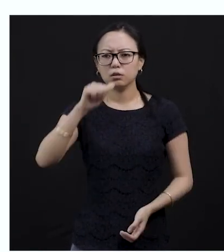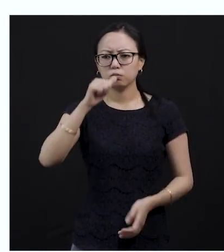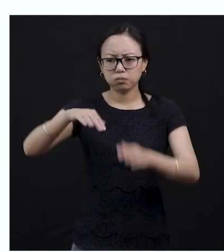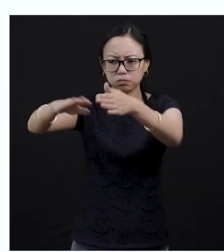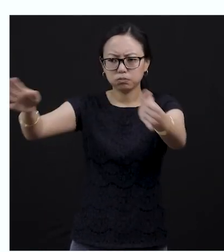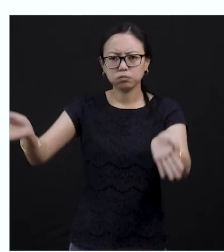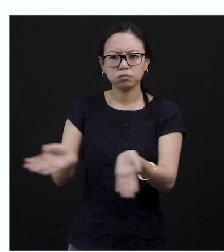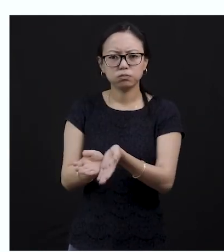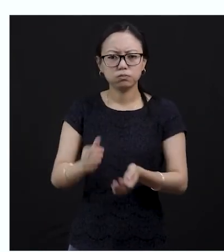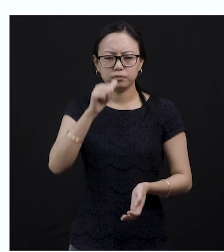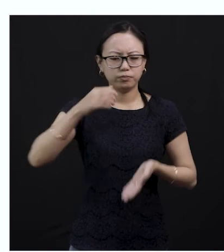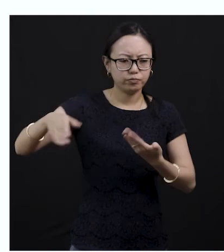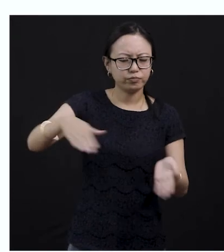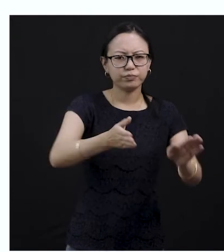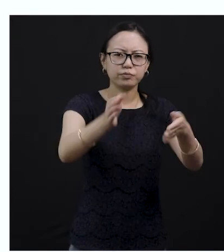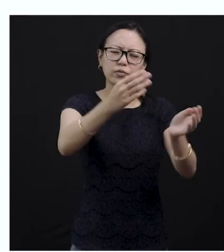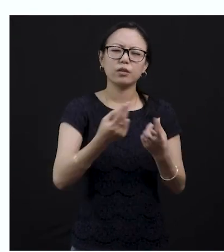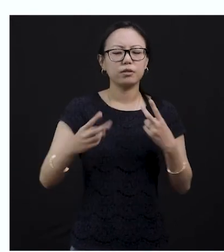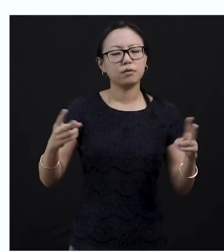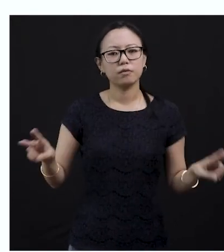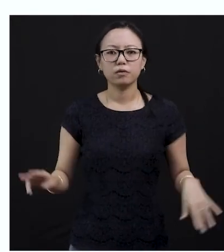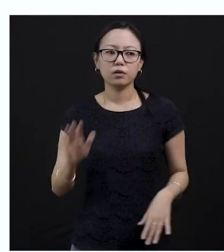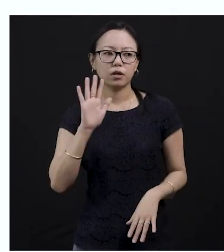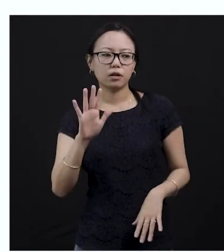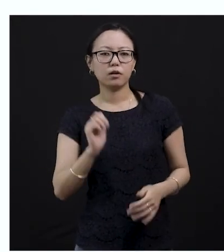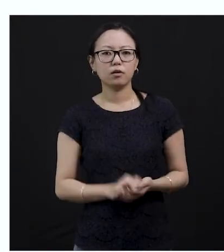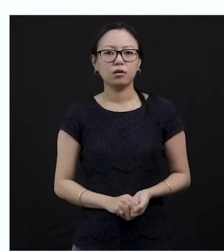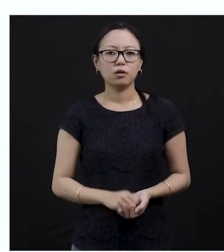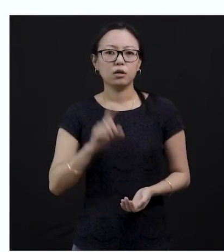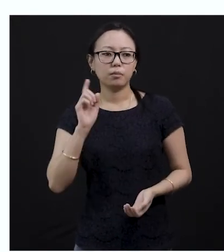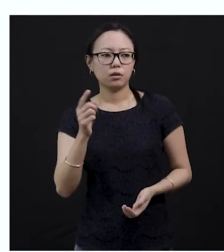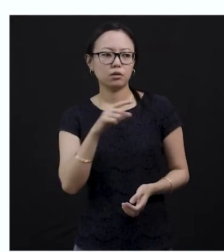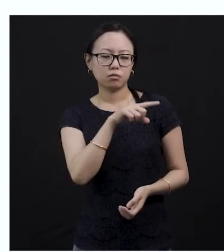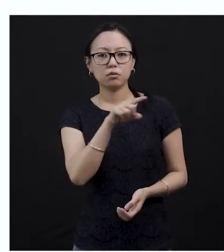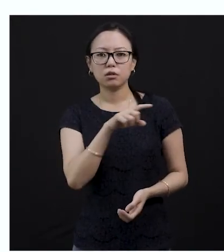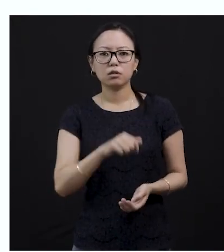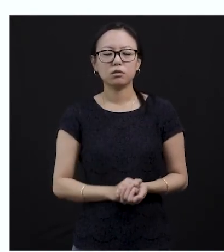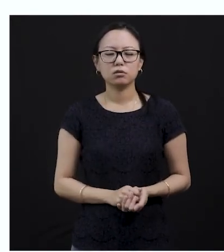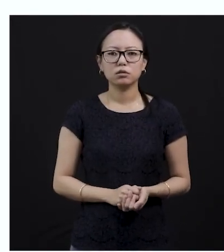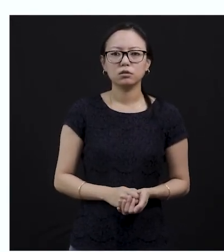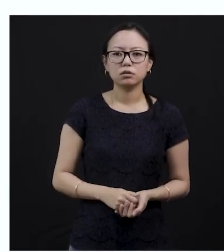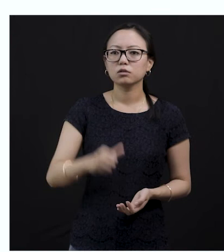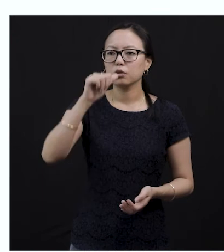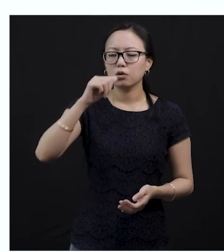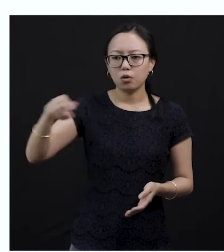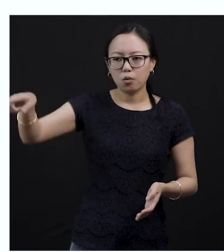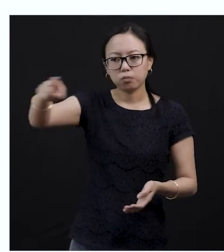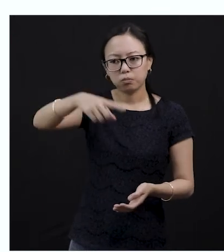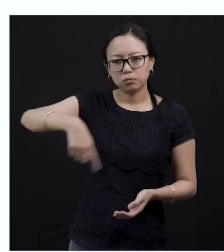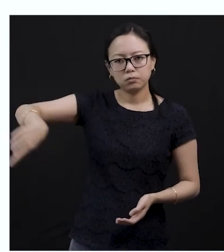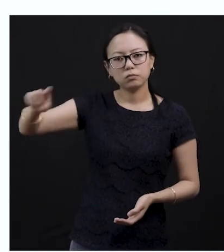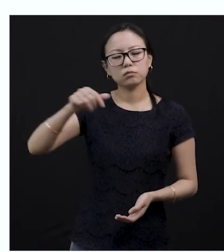here, the one that I'm showing you is a ponds and lakes plants. So usually their body,